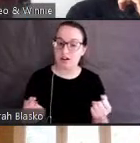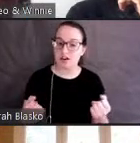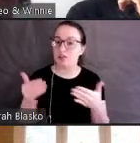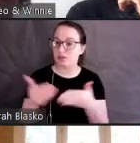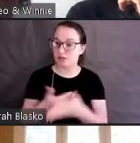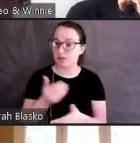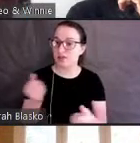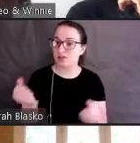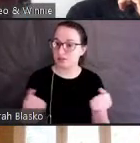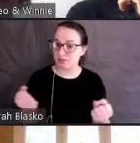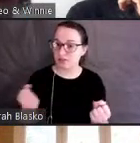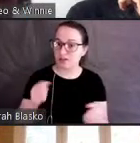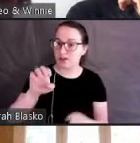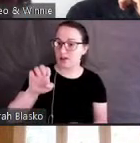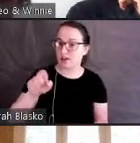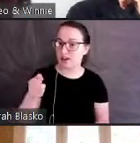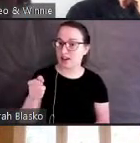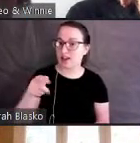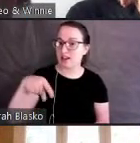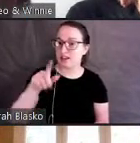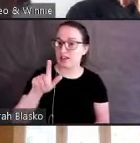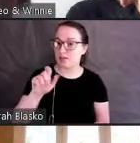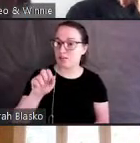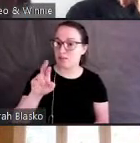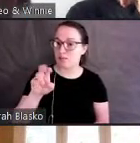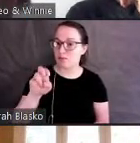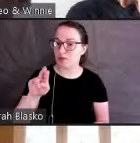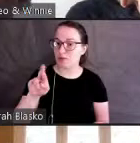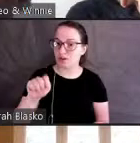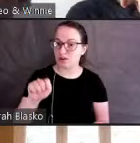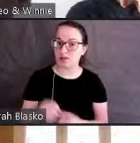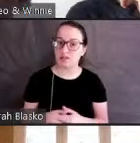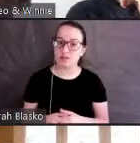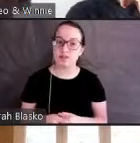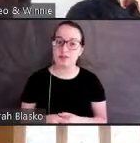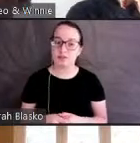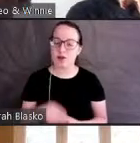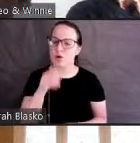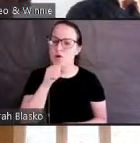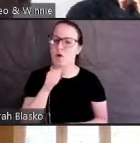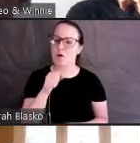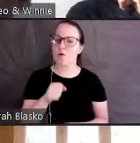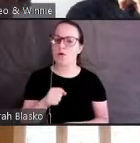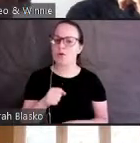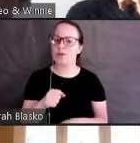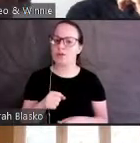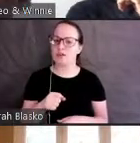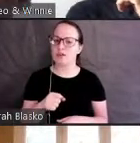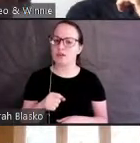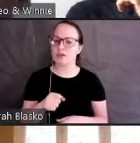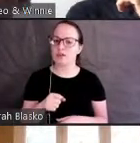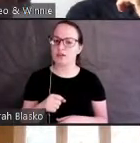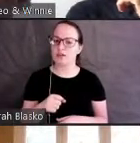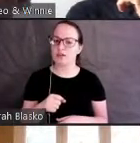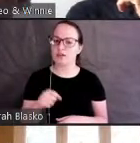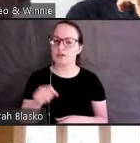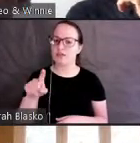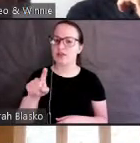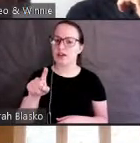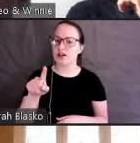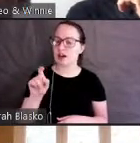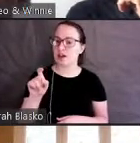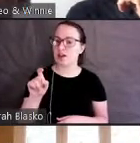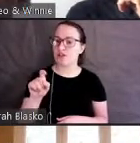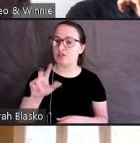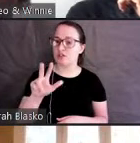it was an Explorer, Ford Explorer. And it's a little bit older model and only had 134,000 miles on it, but